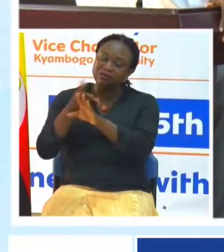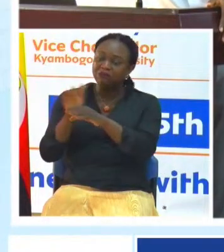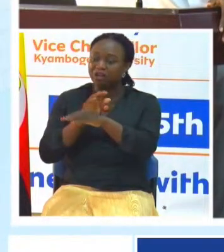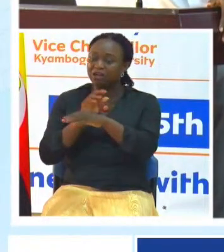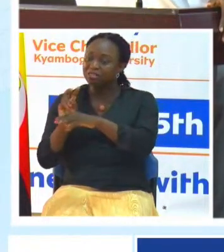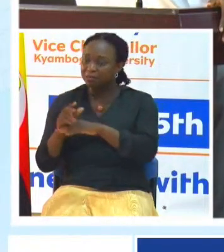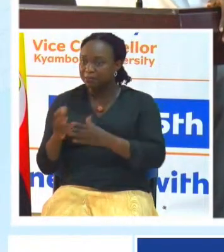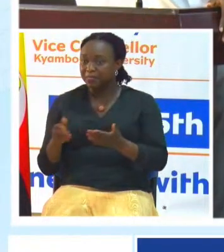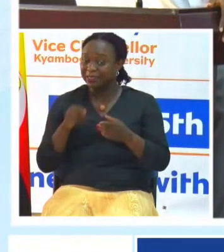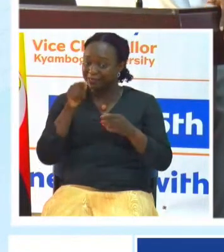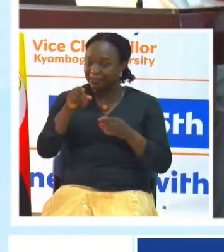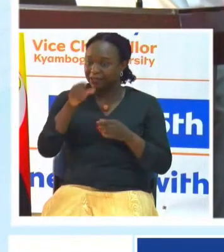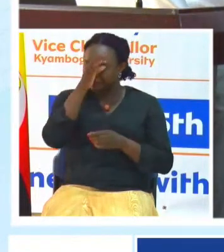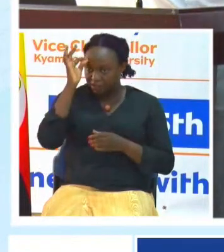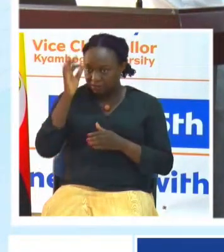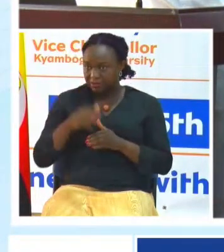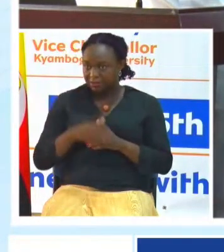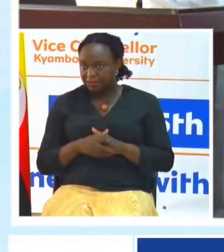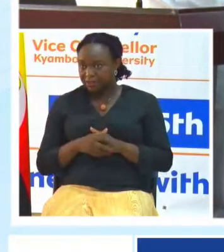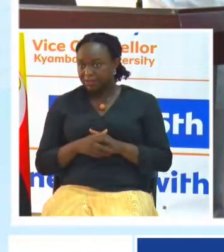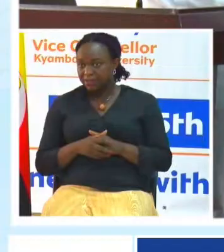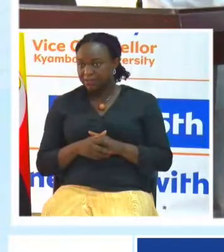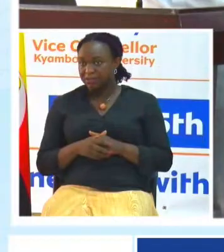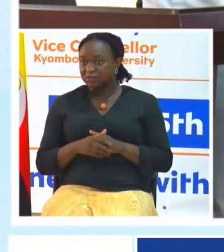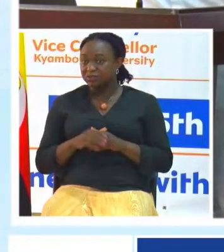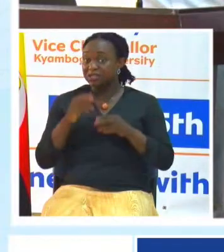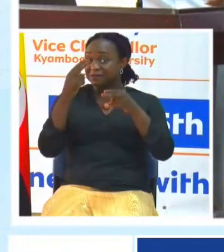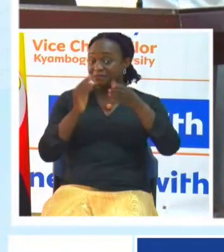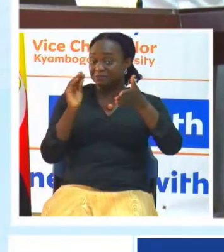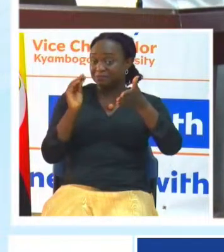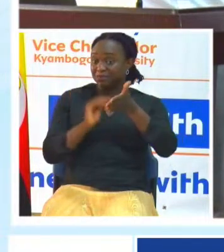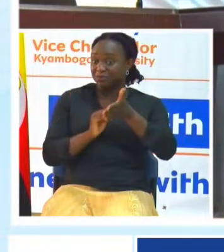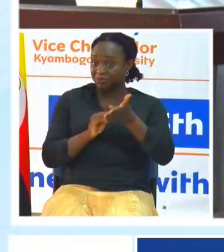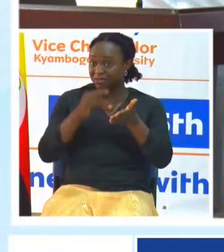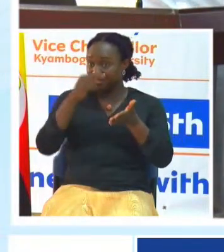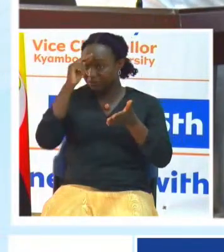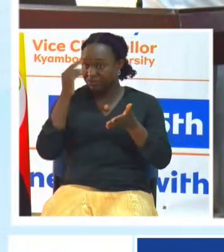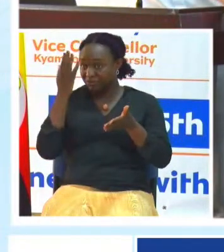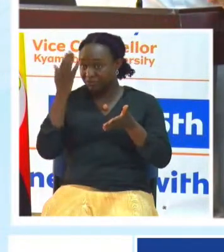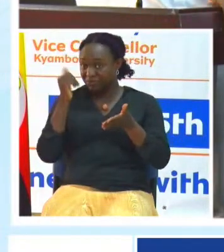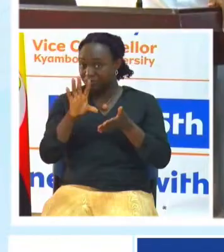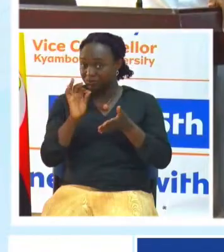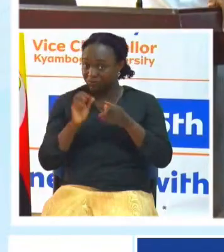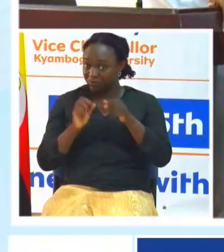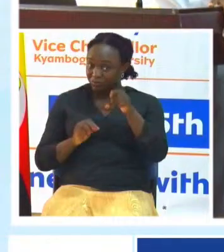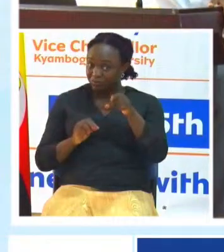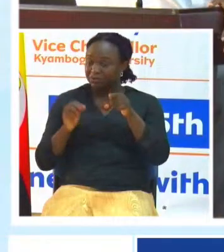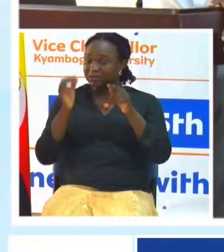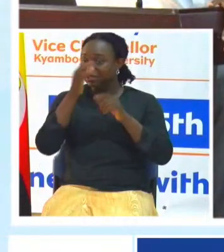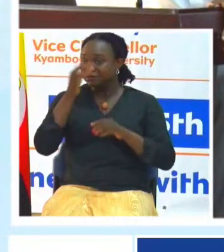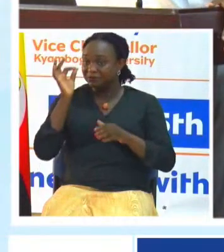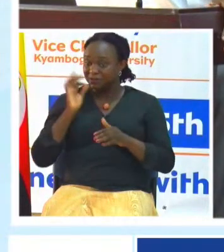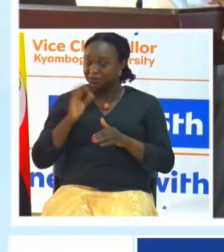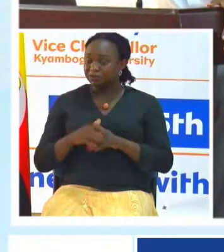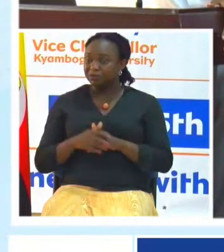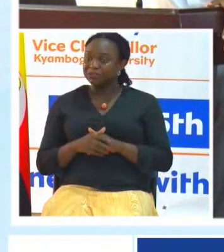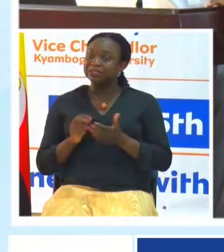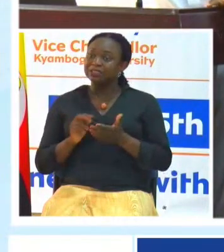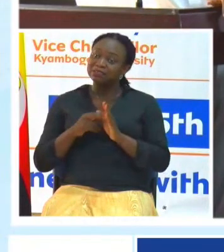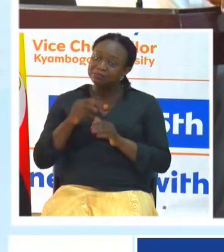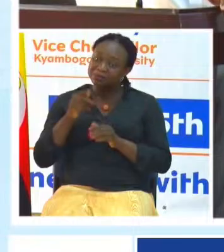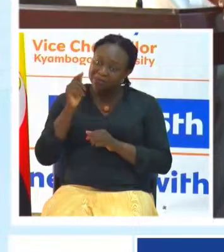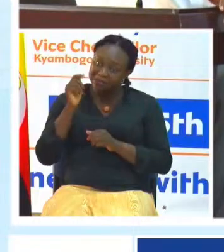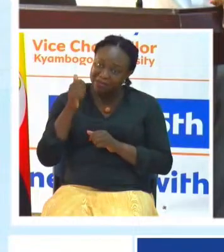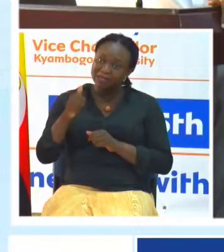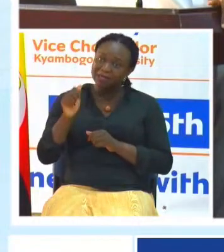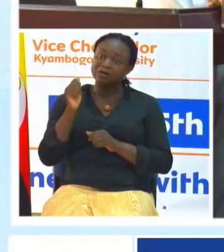faculty. Okay? If you highlight the name as the reason as to why you wish to study at that faculty, it shows that